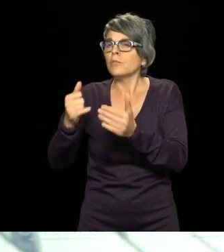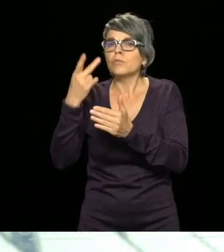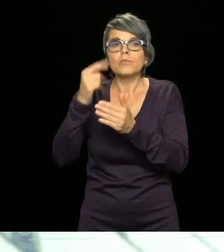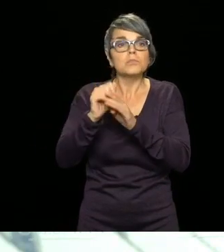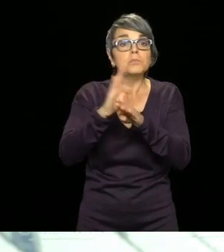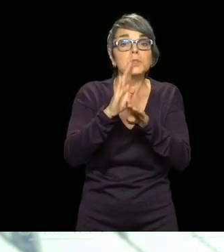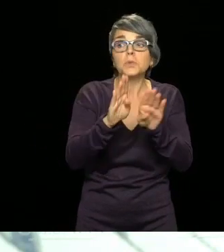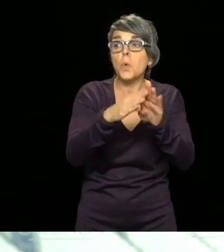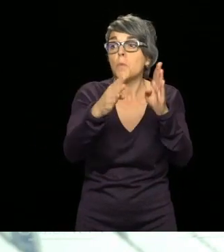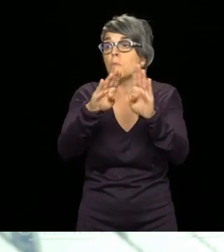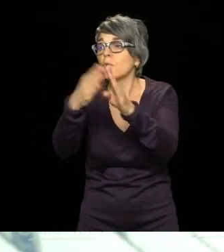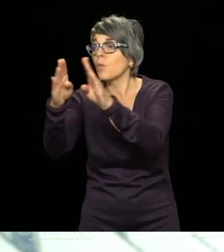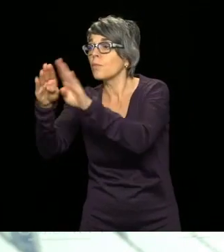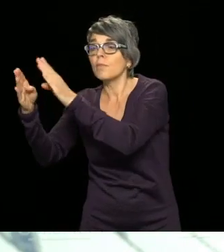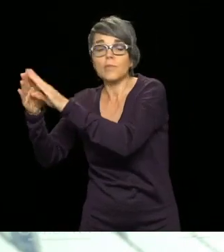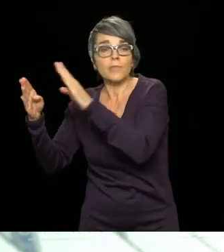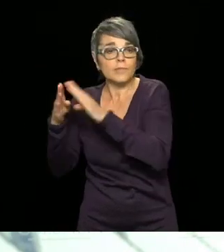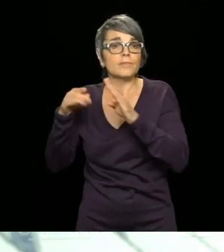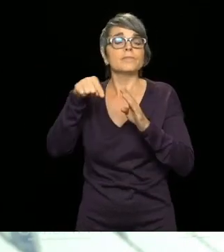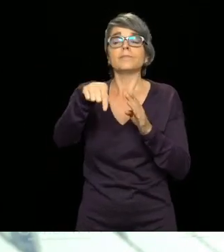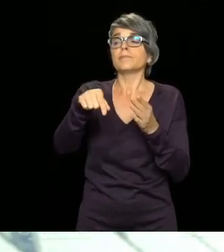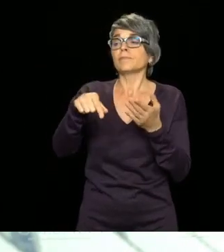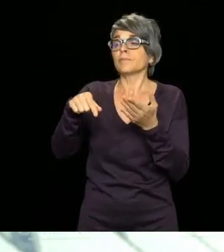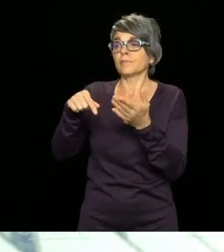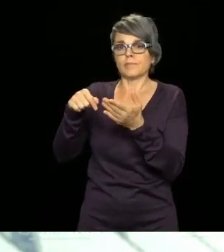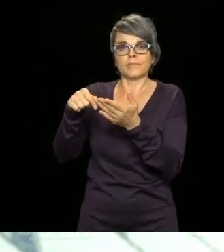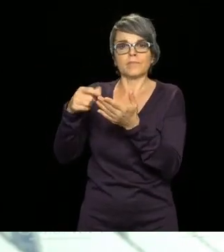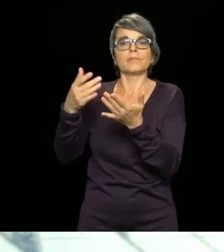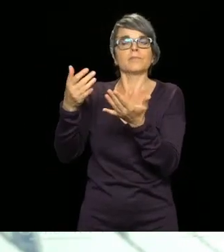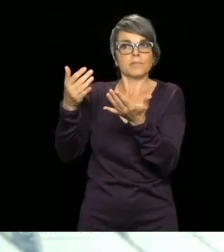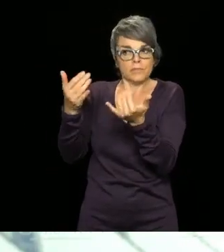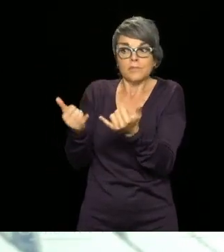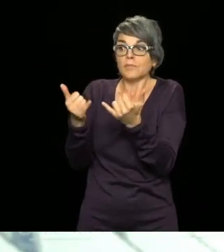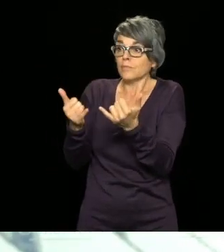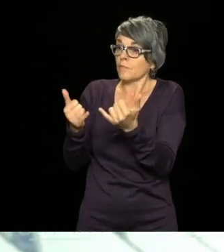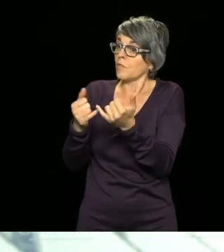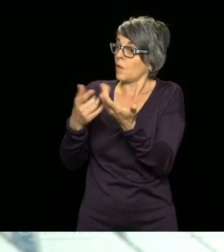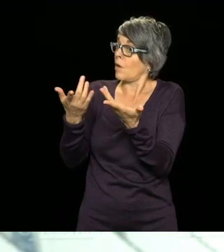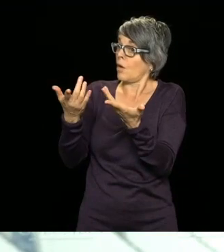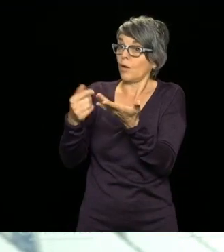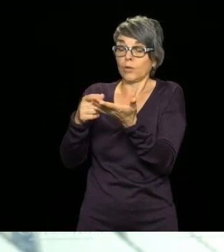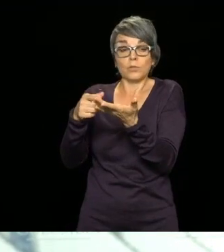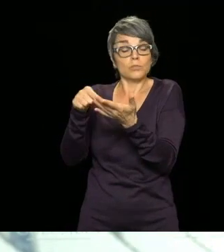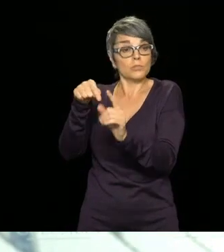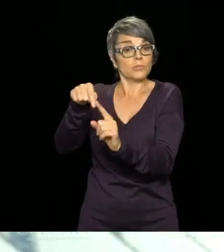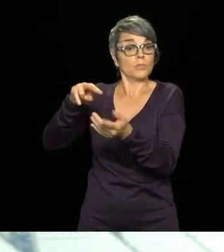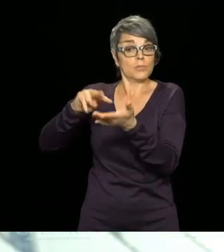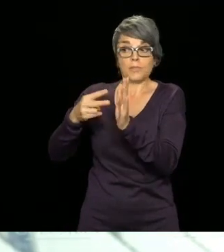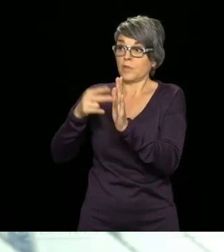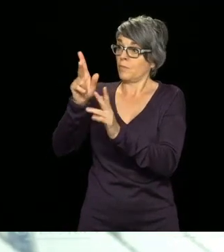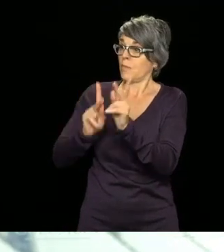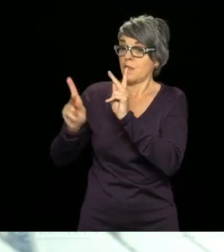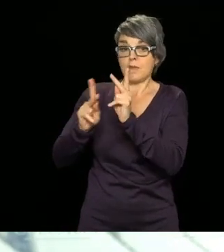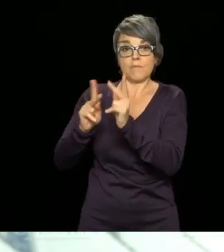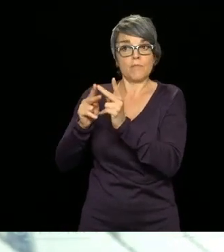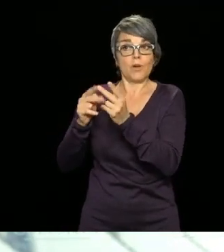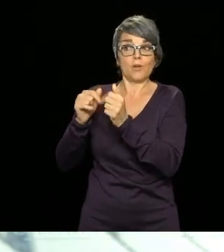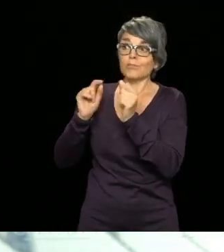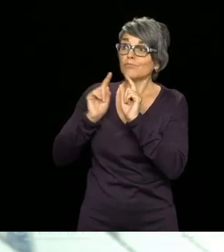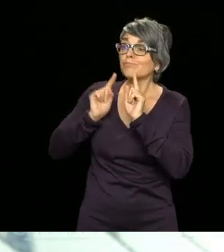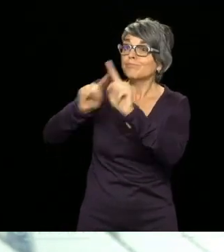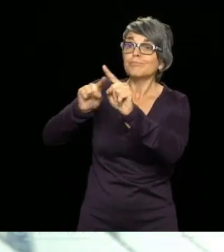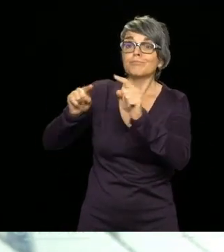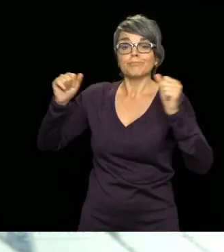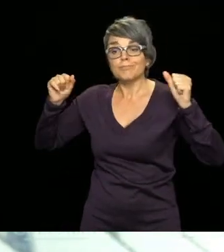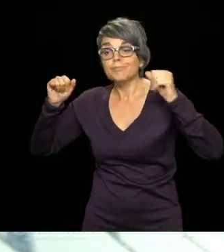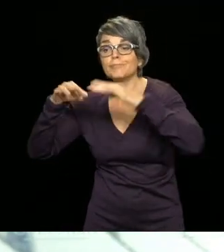activity taking place, and you're seeing more businesses being able to reopen and people being able to take advantage of that,